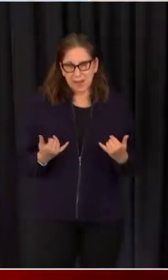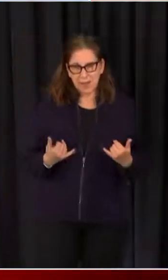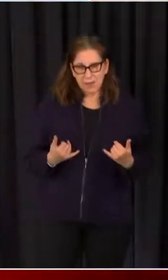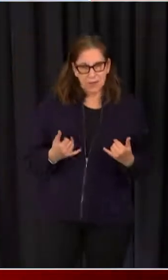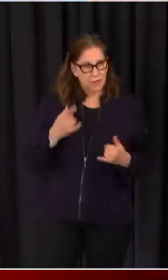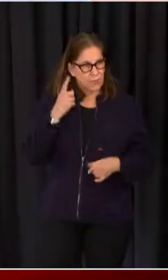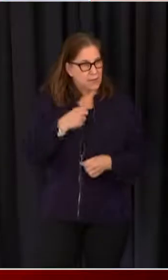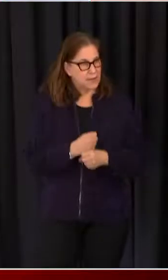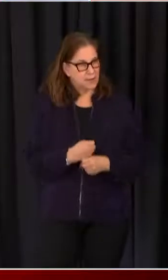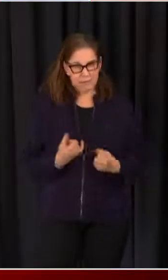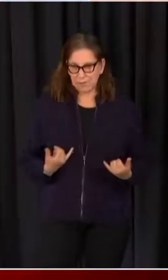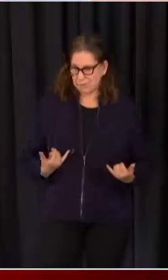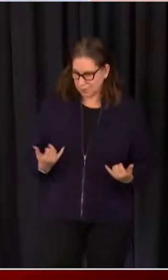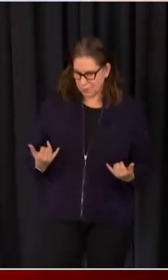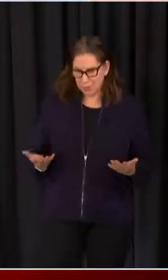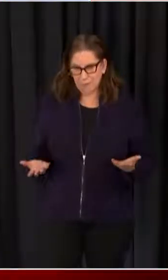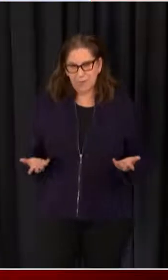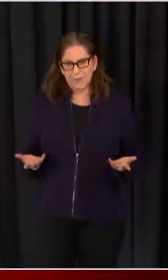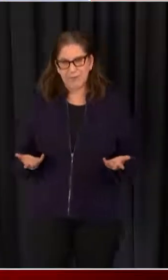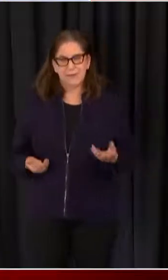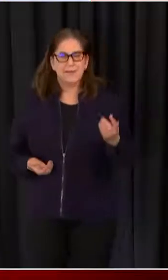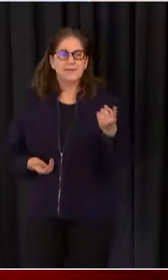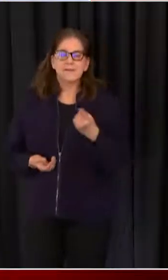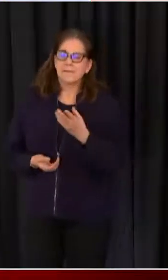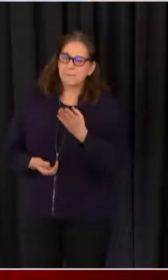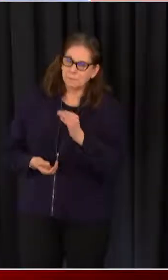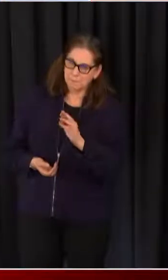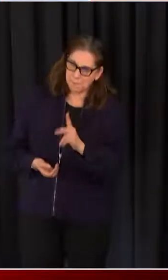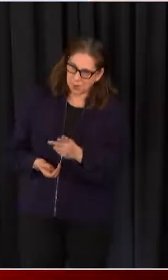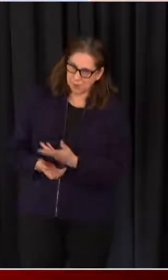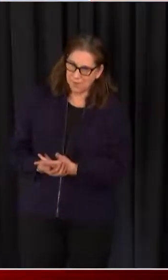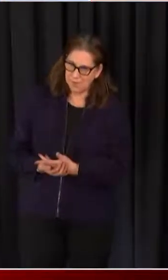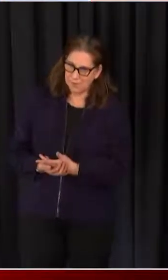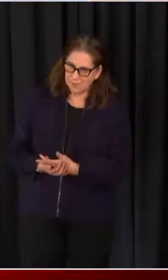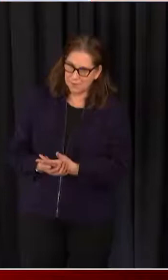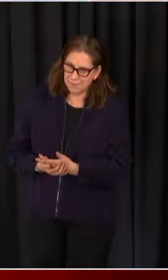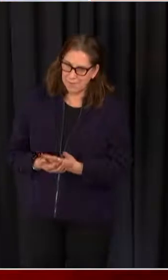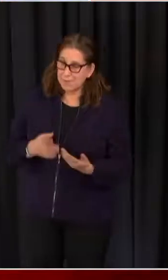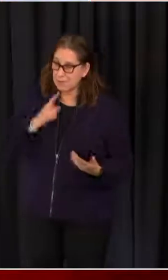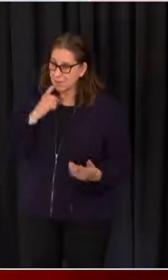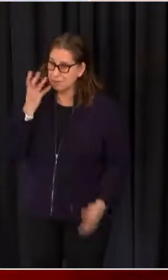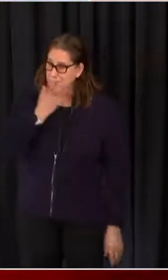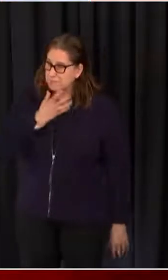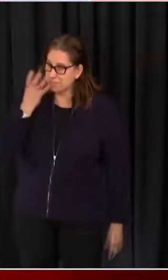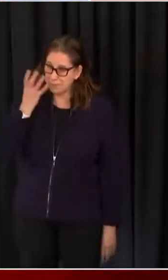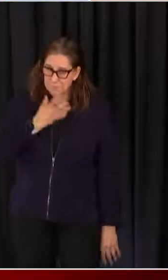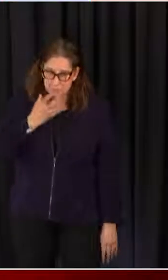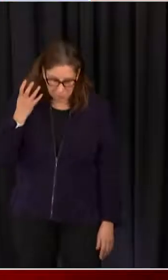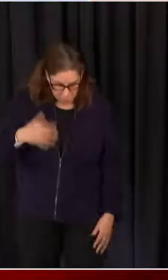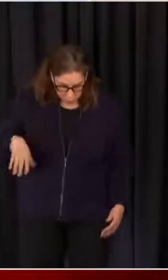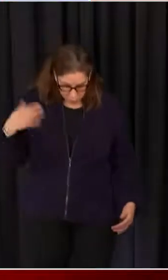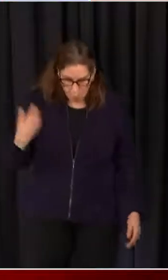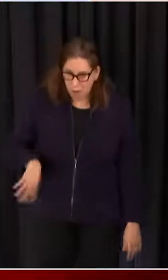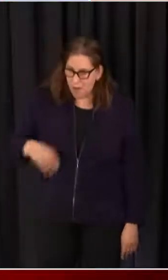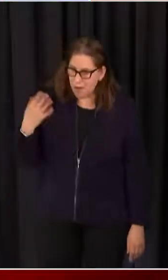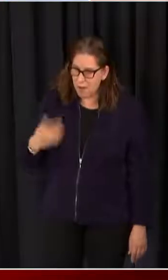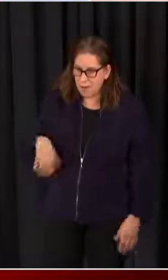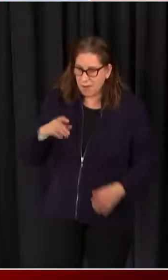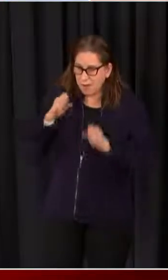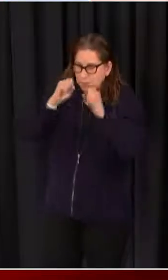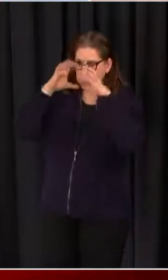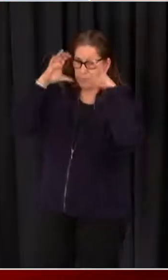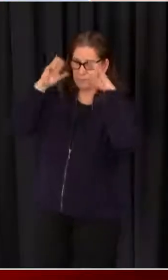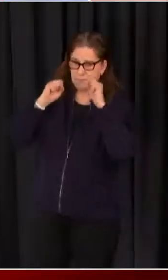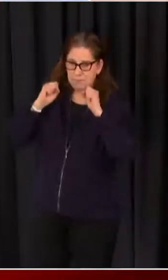later? Well, Mark, it is been incredible, and I don't think anybody, any one of